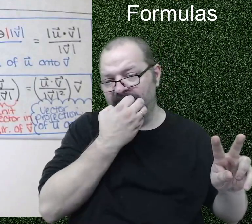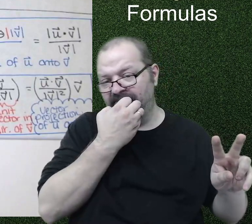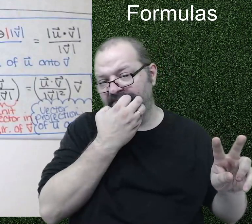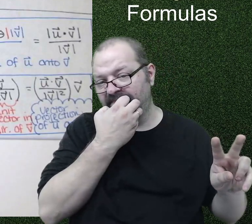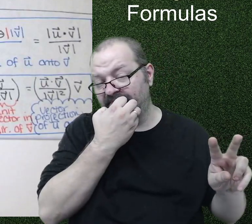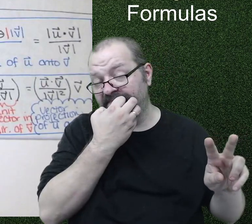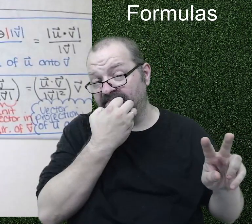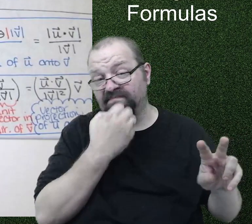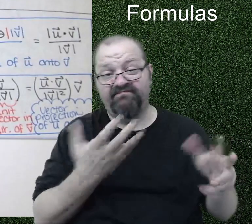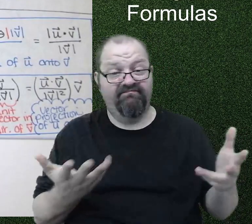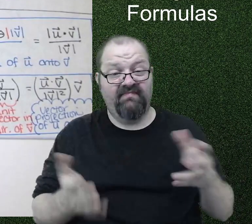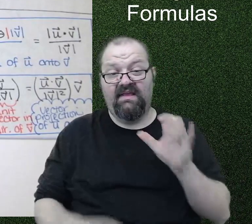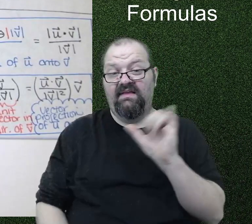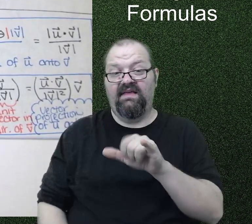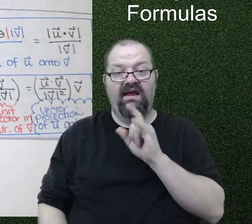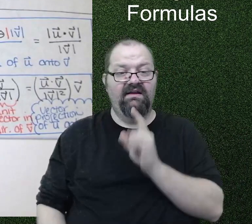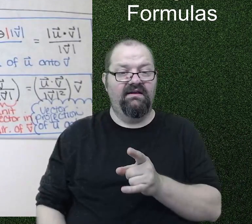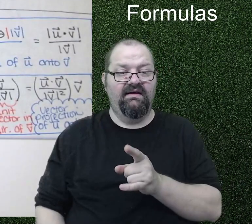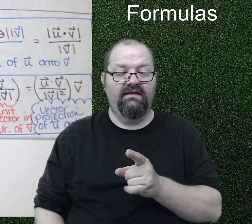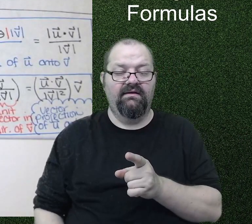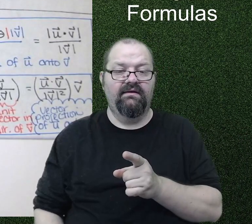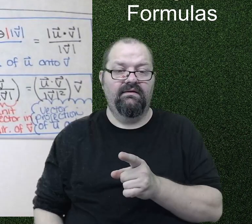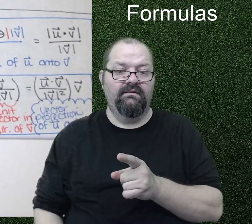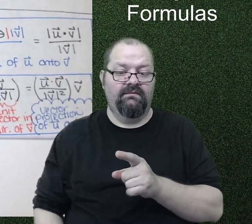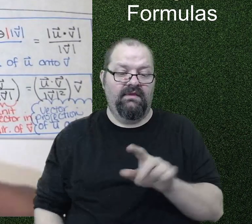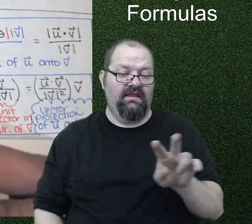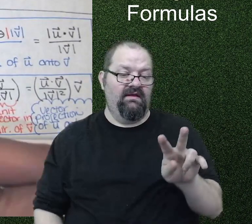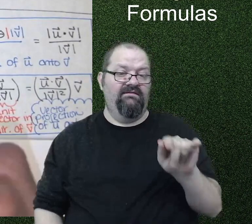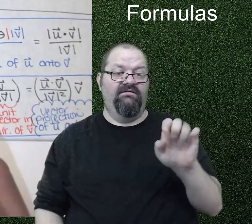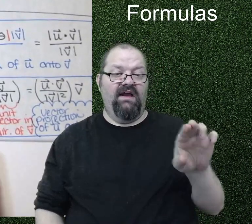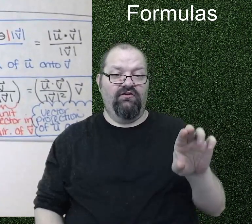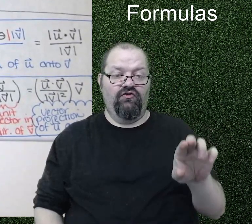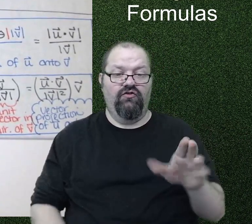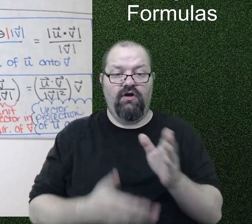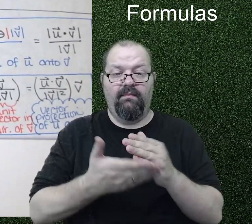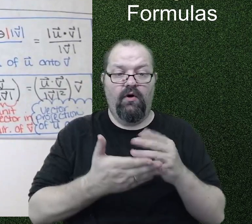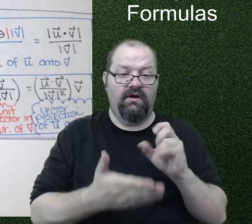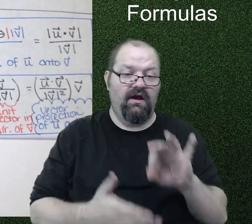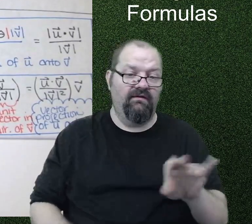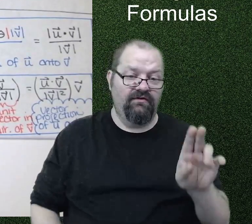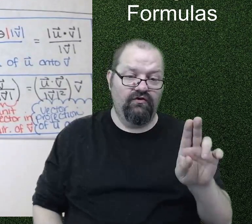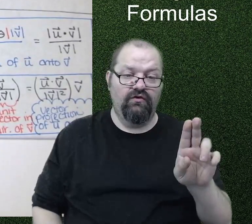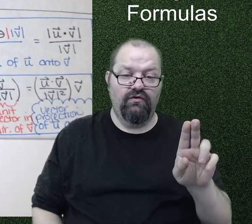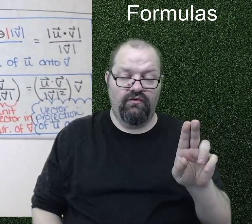And this is the vector component of U